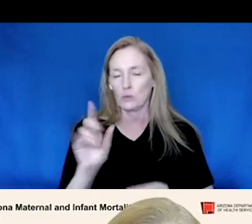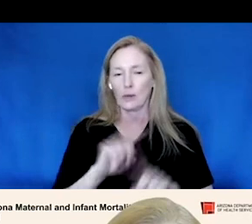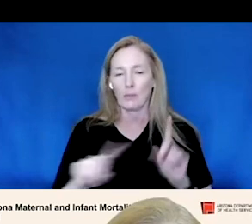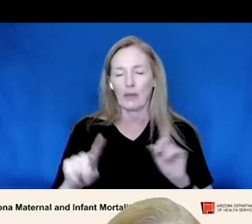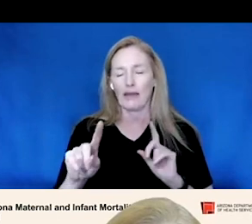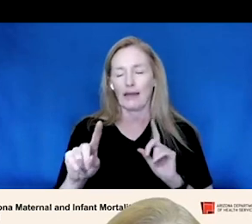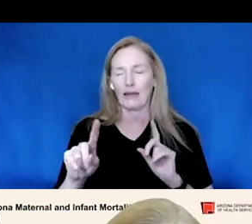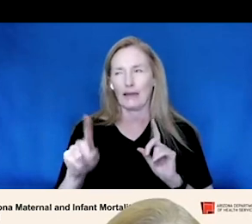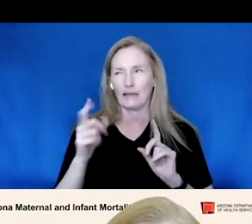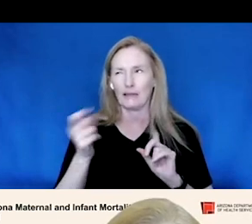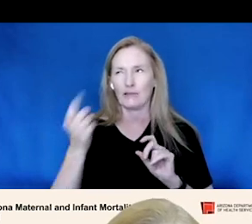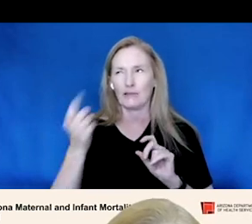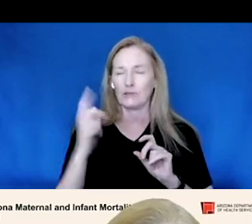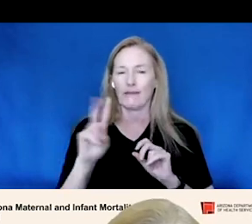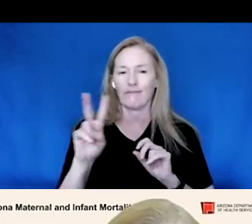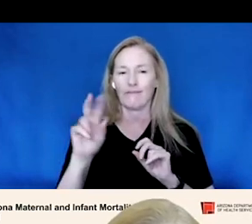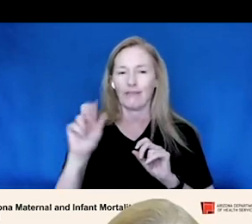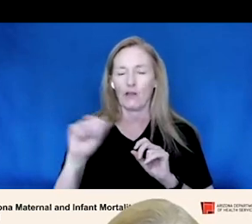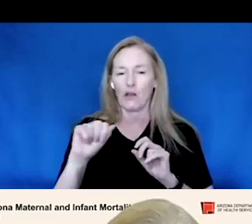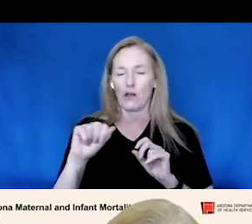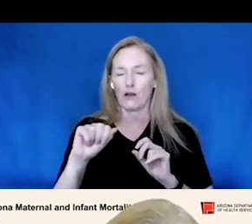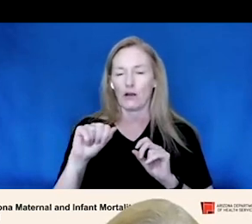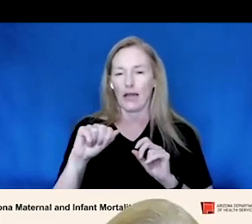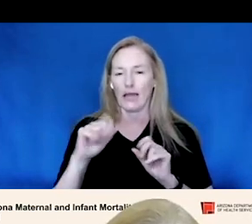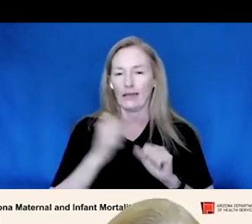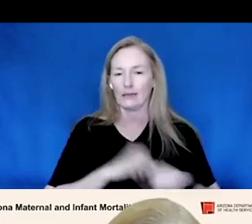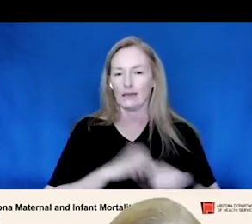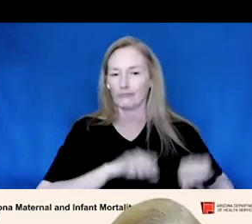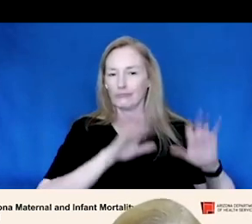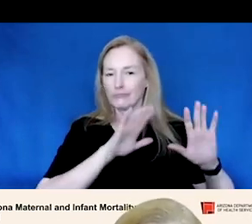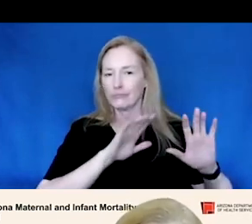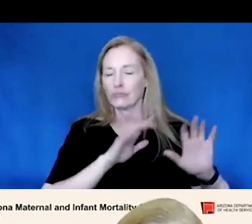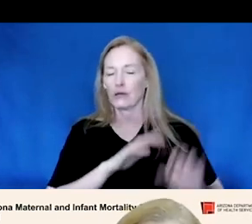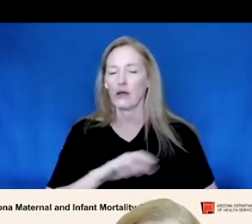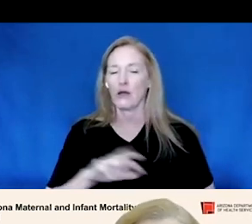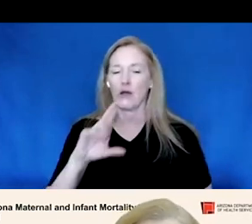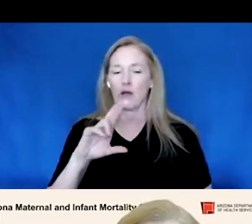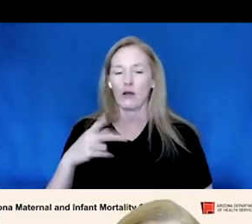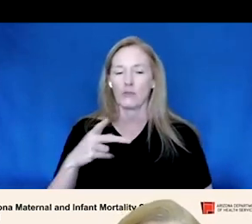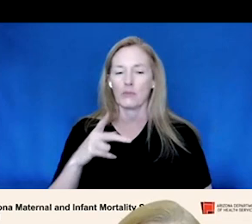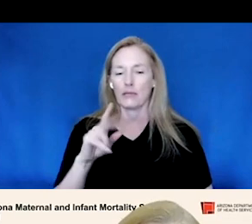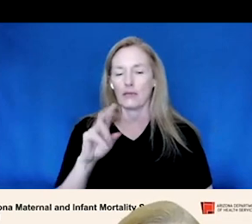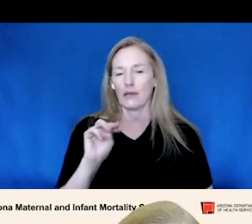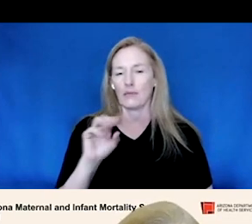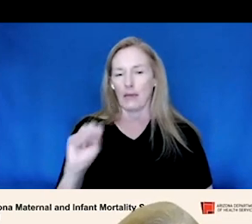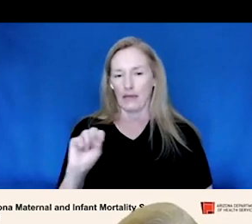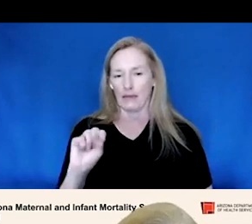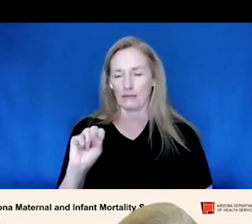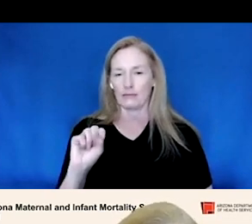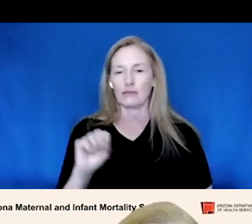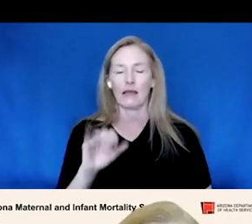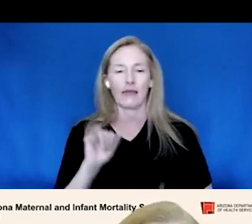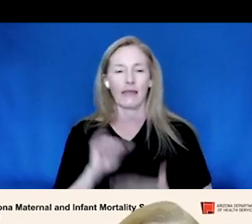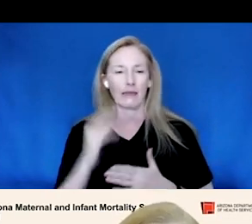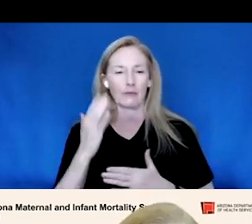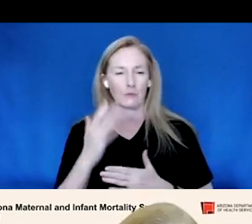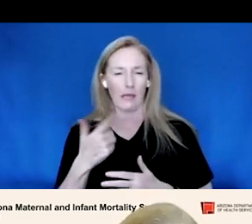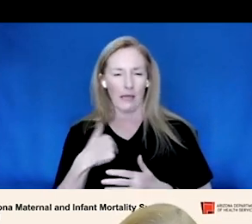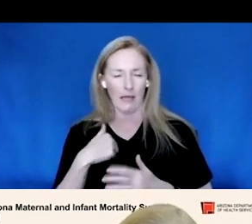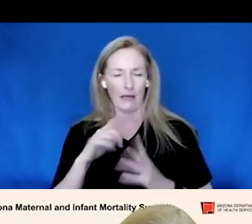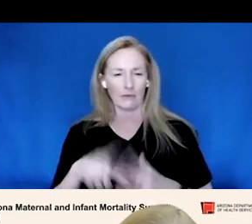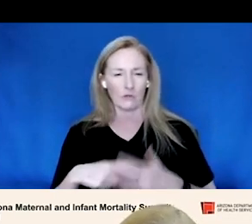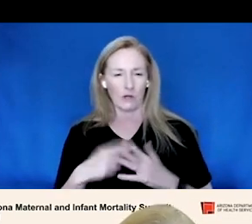from utilizing RPMS. That's why I just started to use it, because it's a federal data